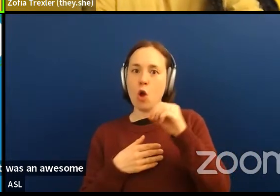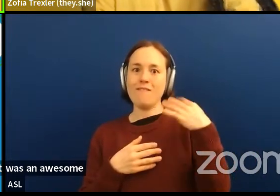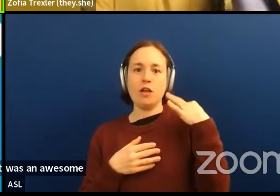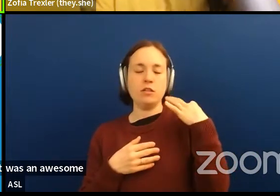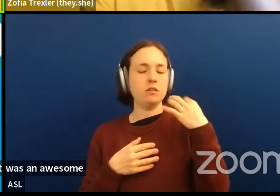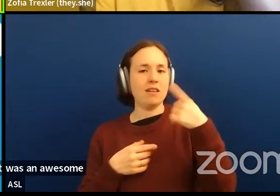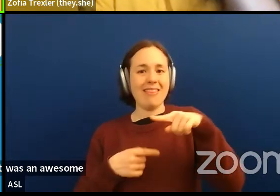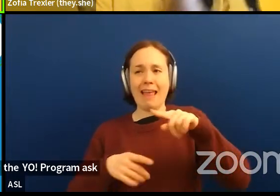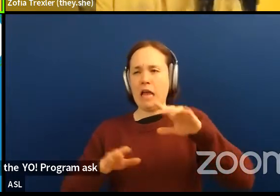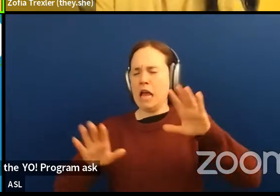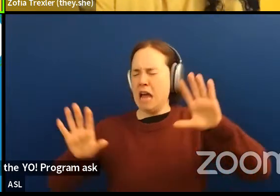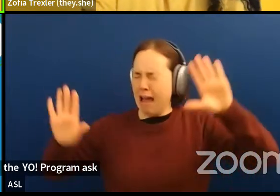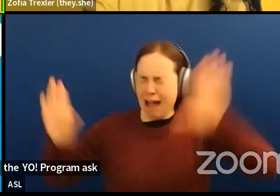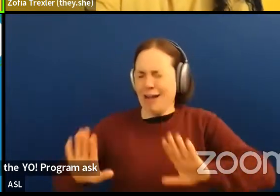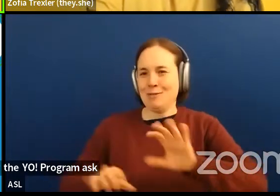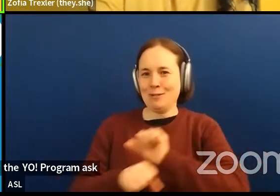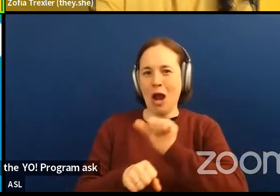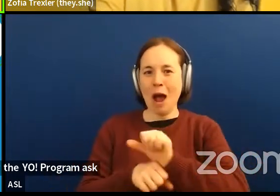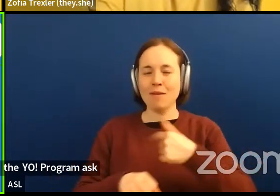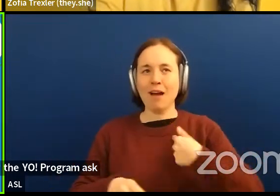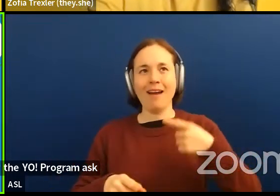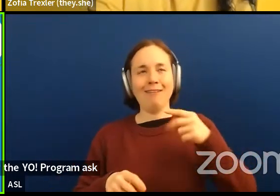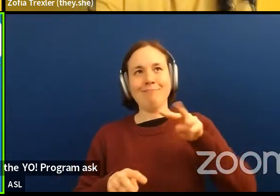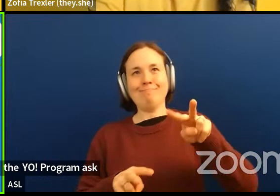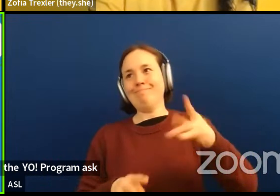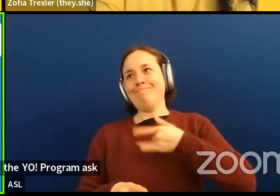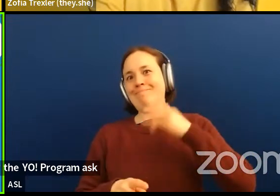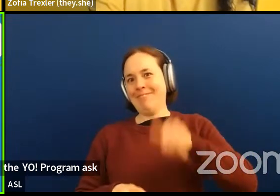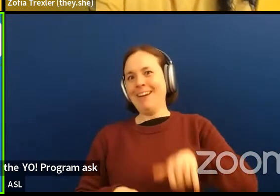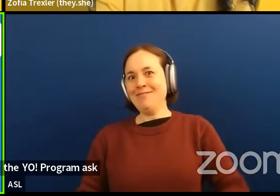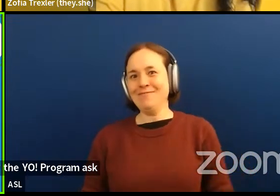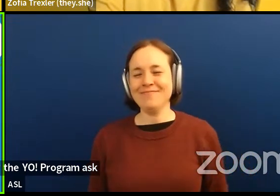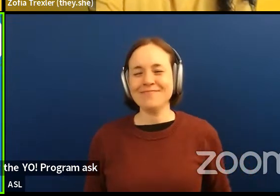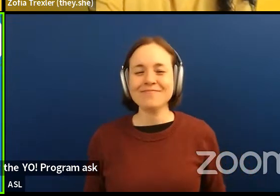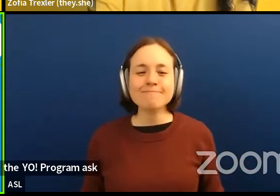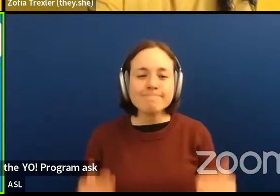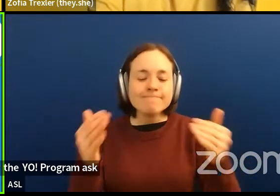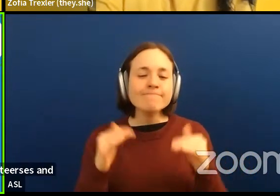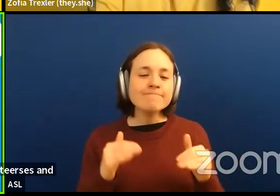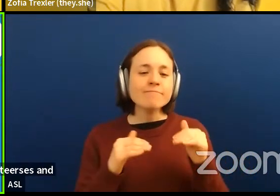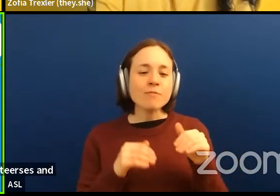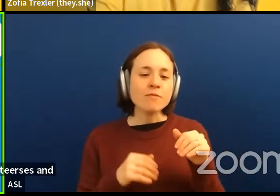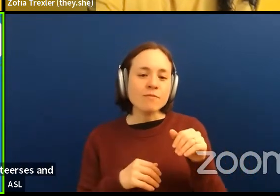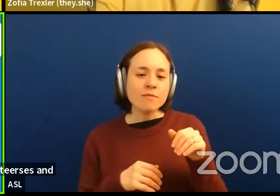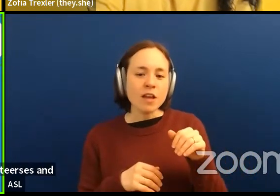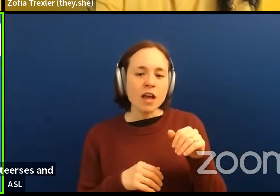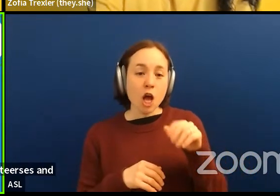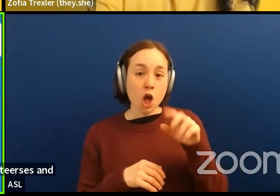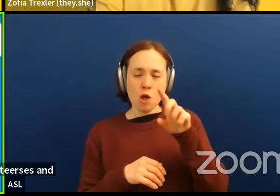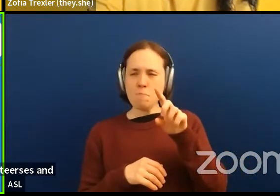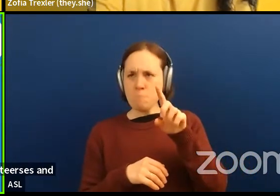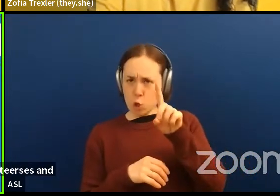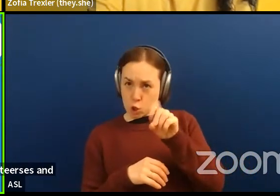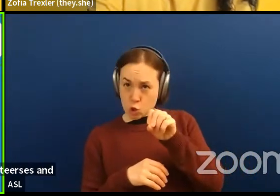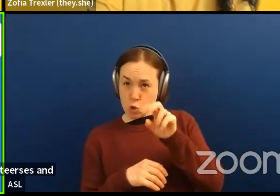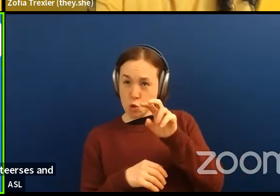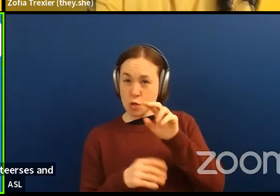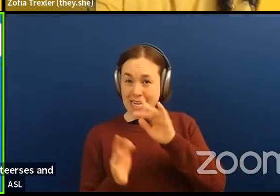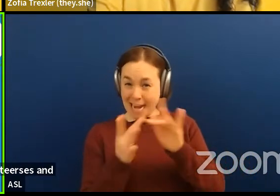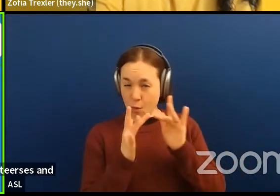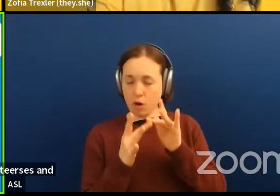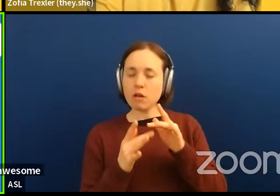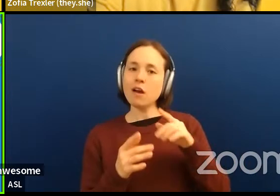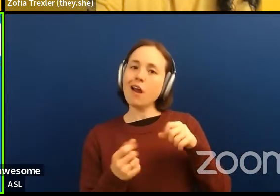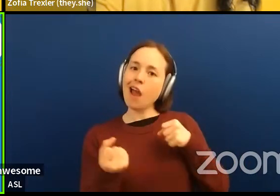a freaking awesome job. For Do Network, it's advocating